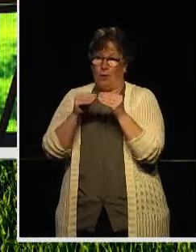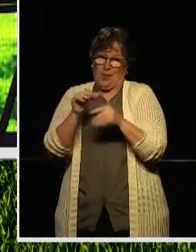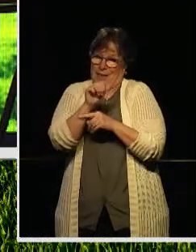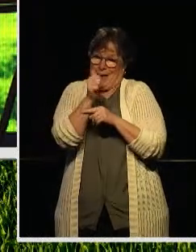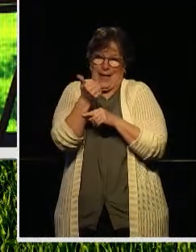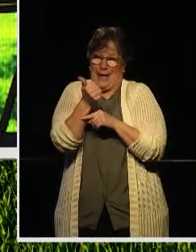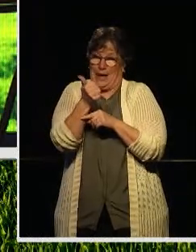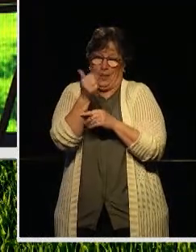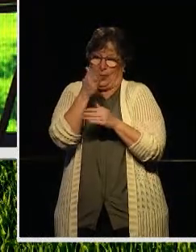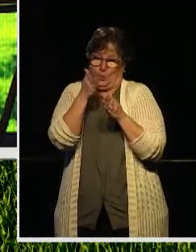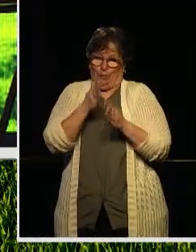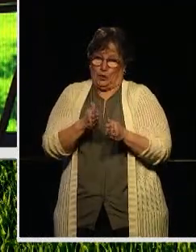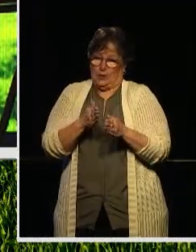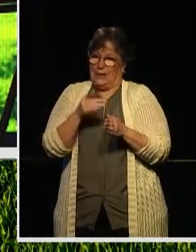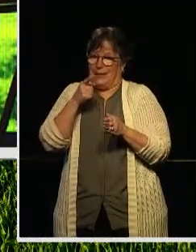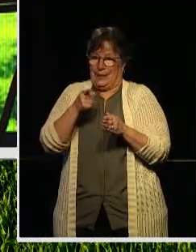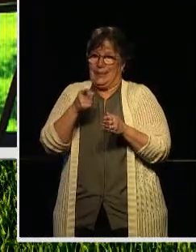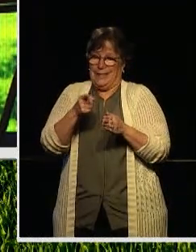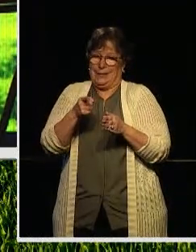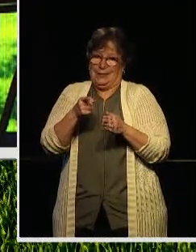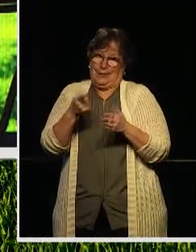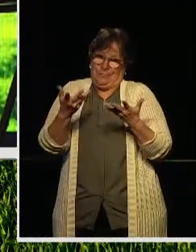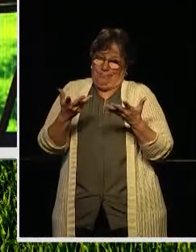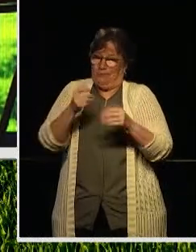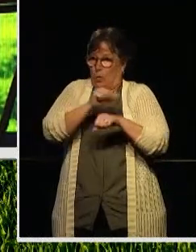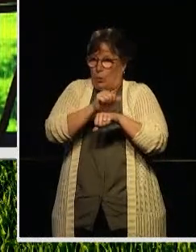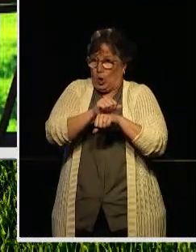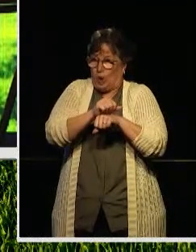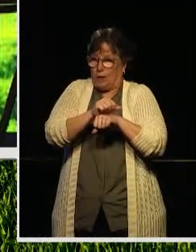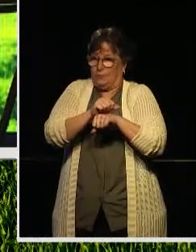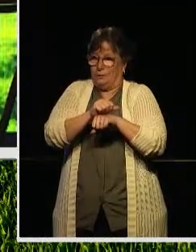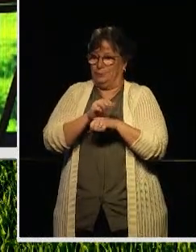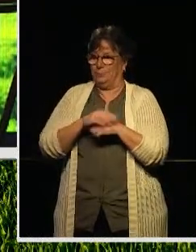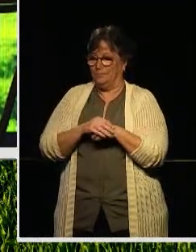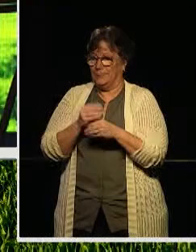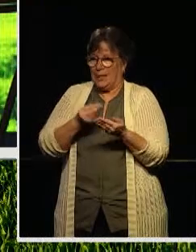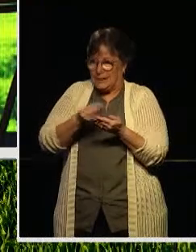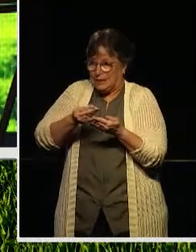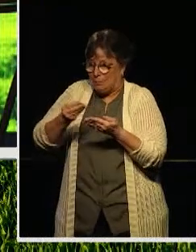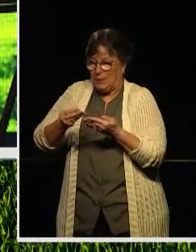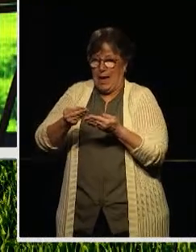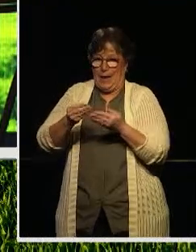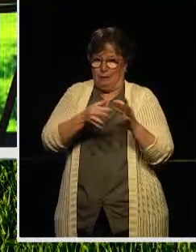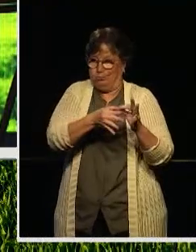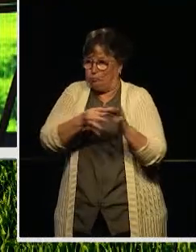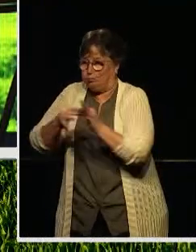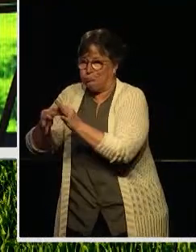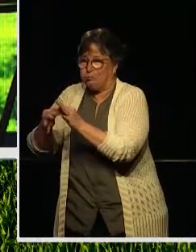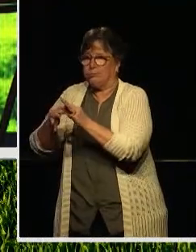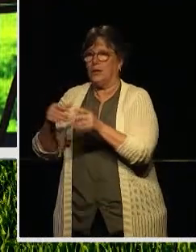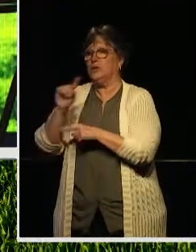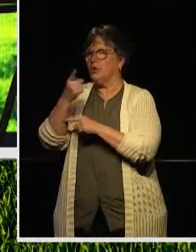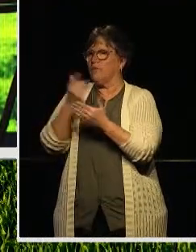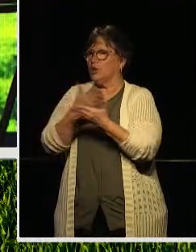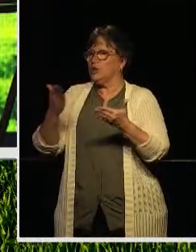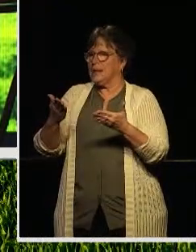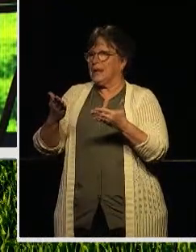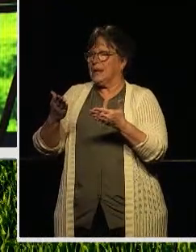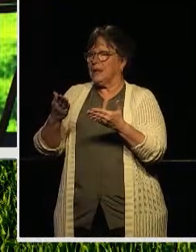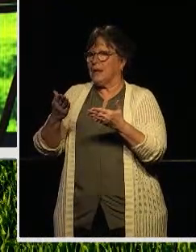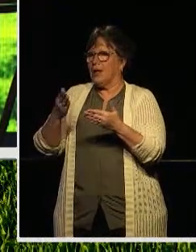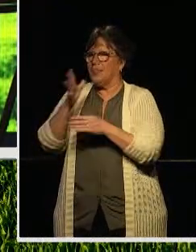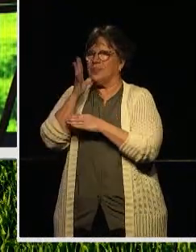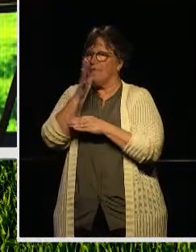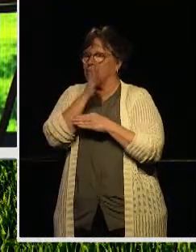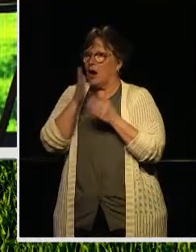in the supply chain. And so as a result of that, the first thing that a farmer is thinking about is risk adoption, and then the second part